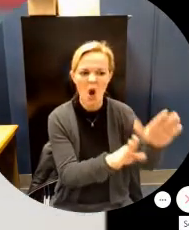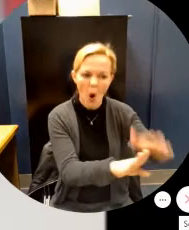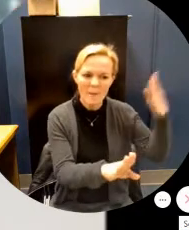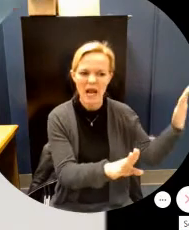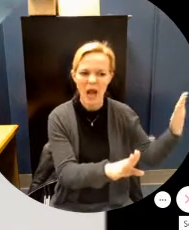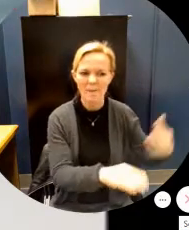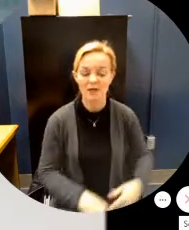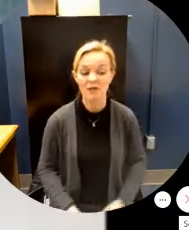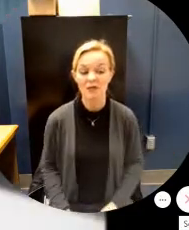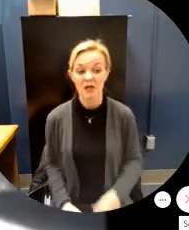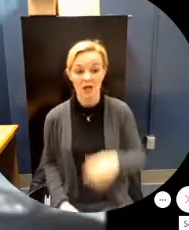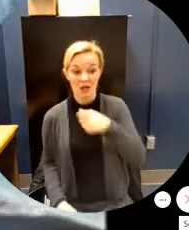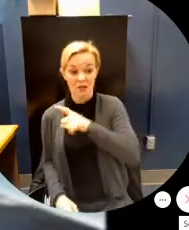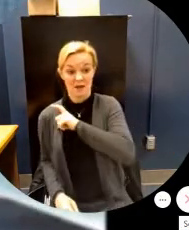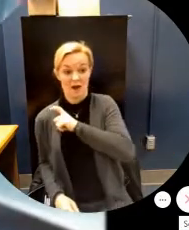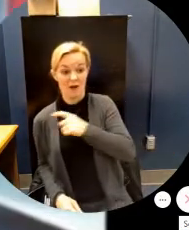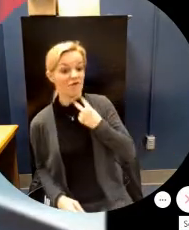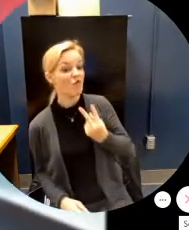Ma'am?